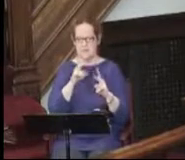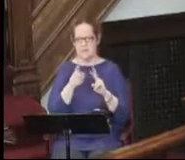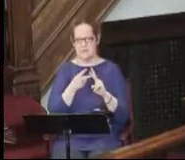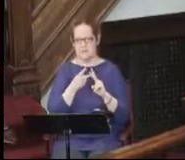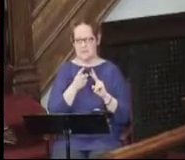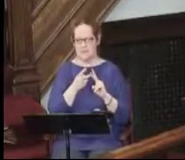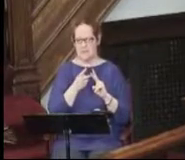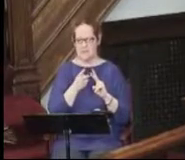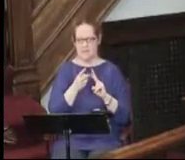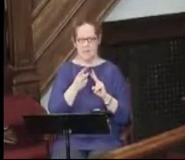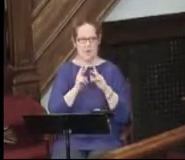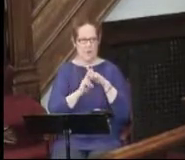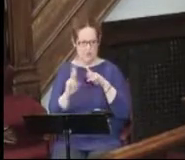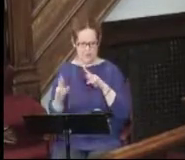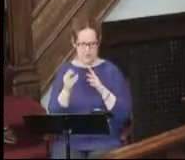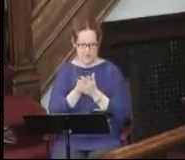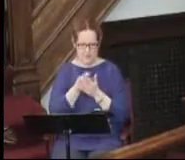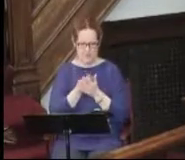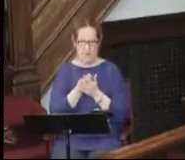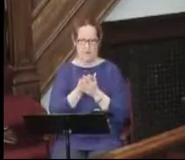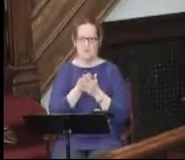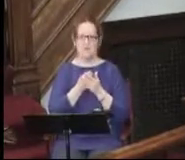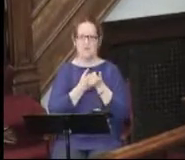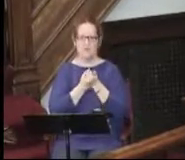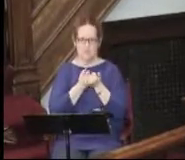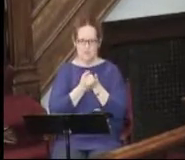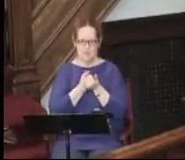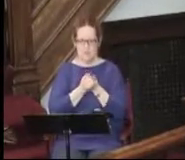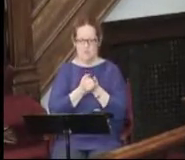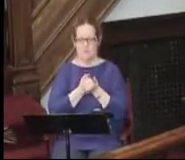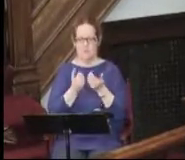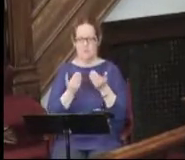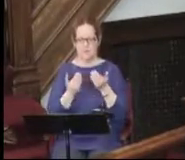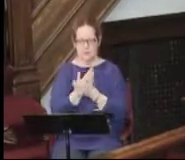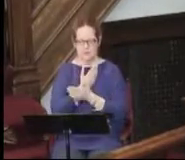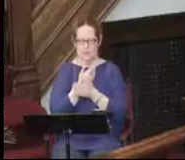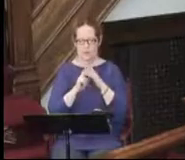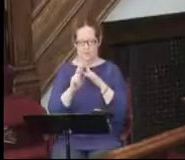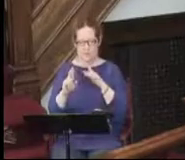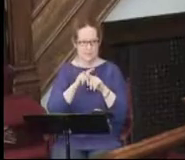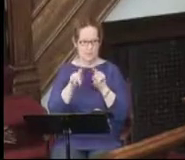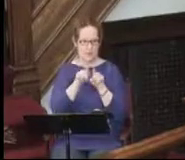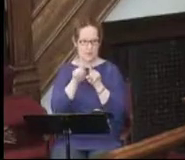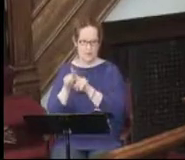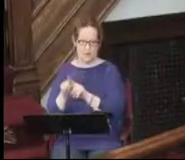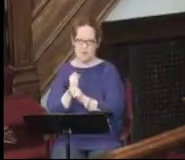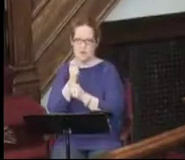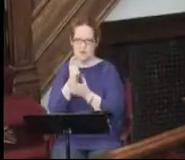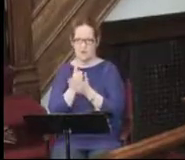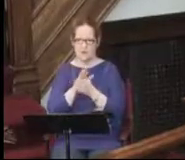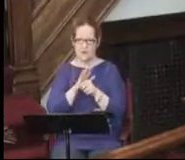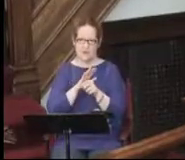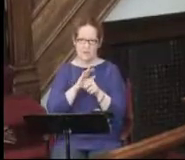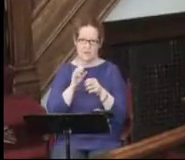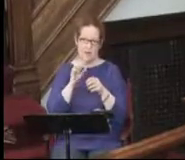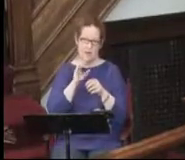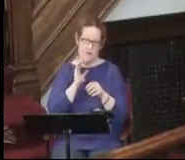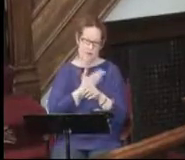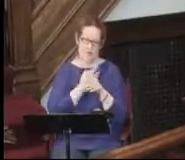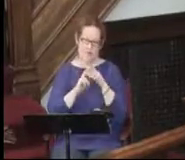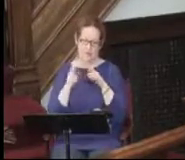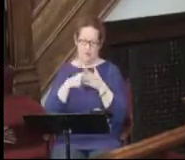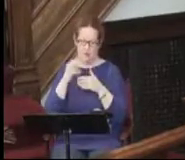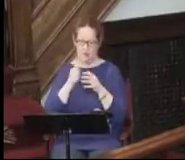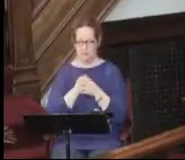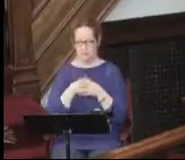fund is our refugee fund to support both sponsoring new refugees, but also covering to making sure we continue to grow our overall refugee